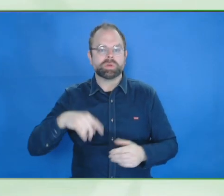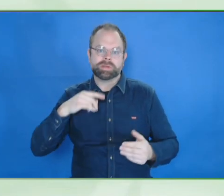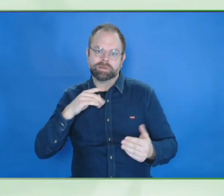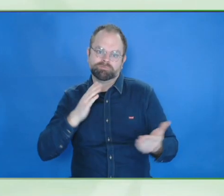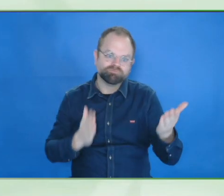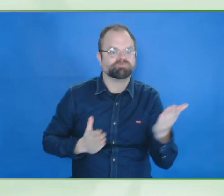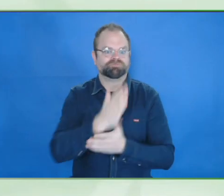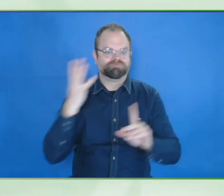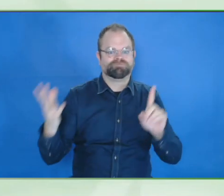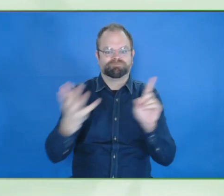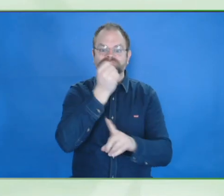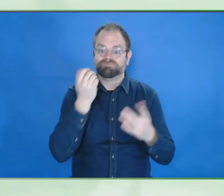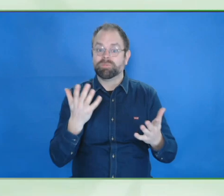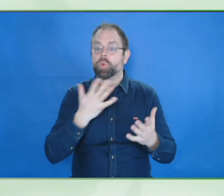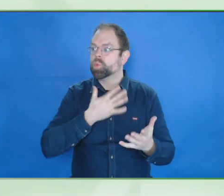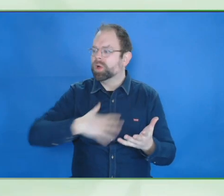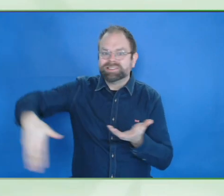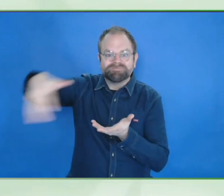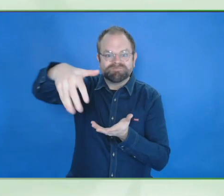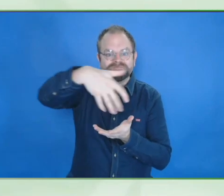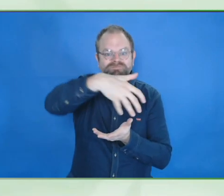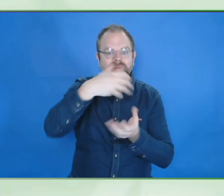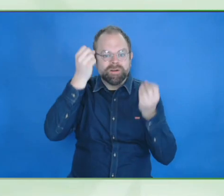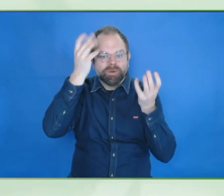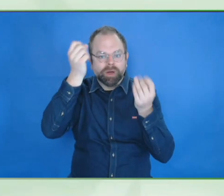Hoeckner from Accessible Technology Incubator in Austria.